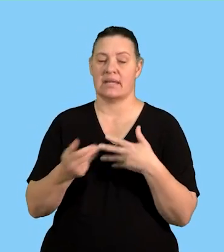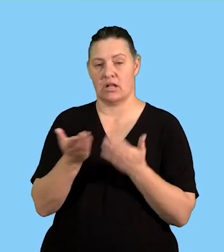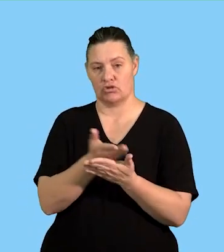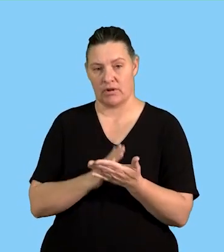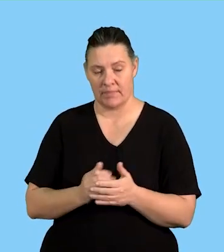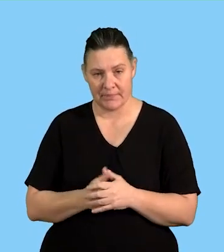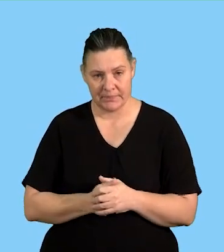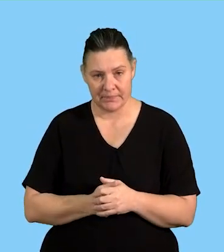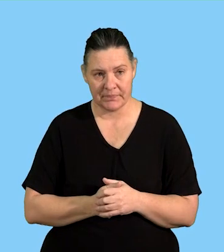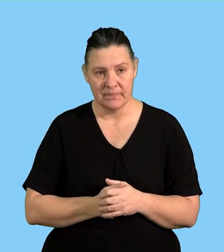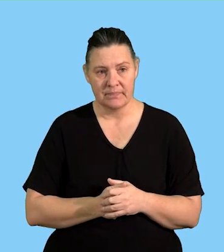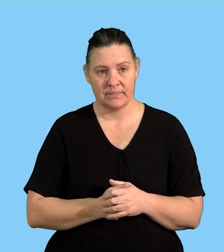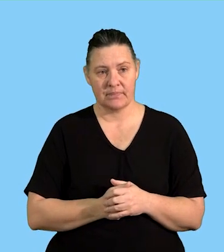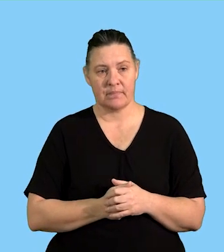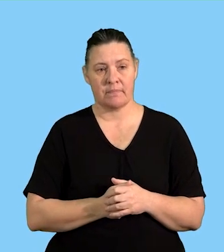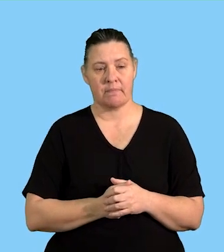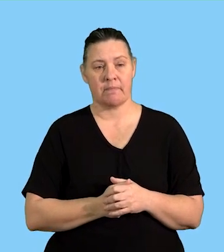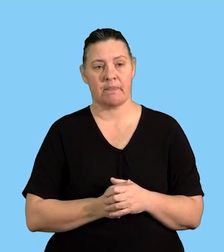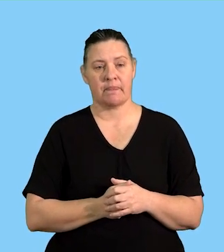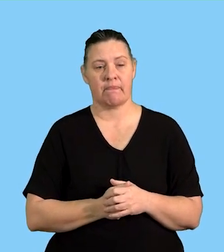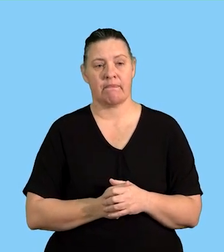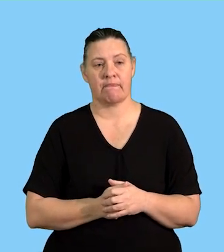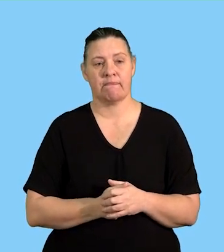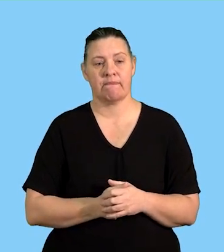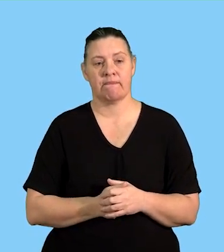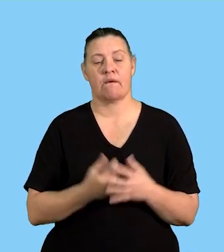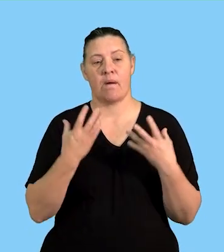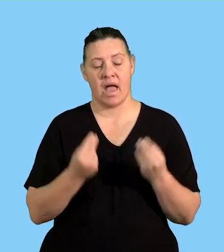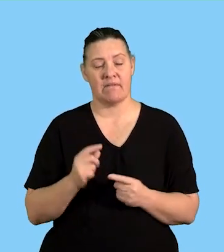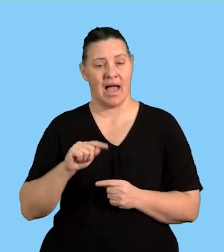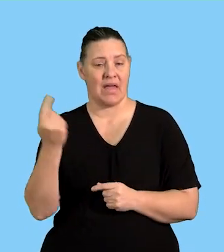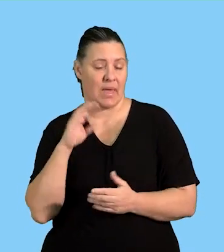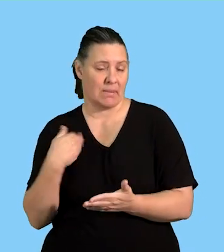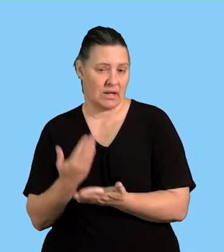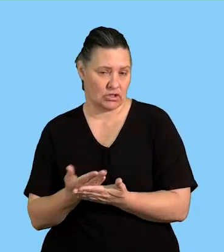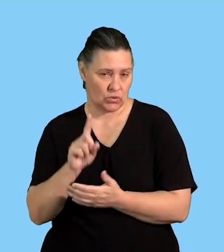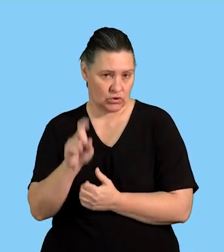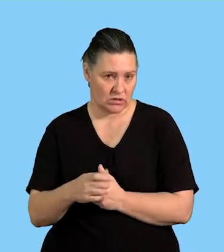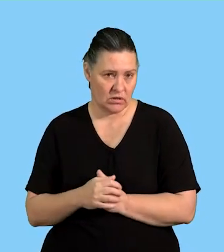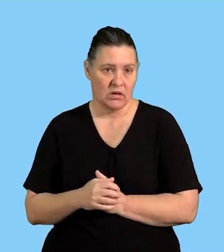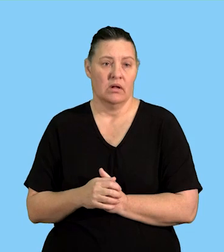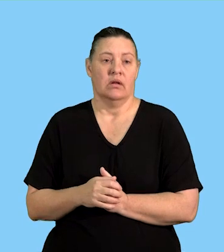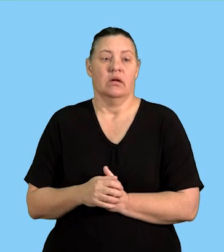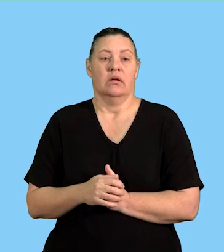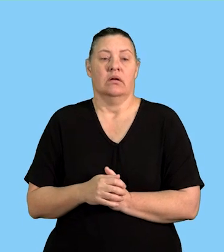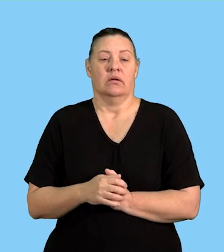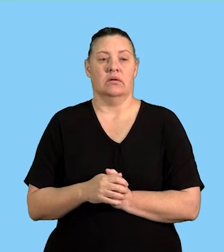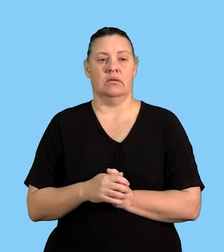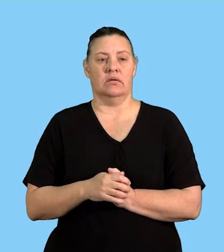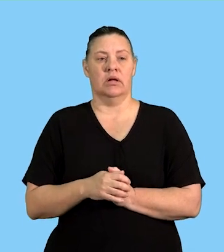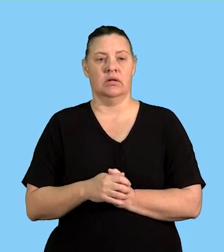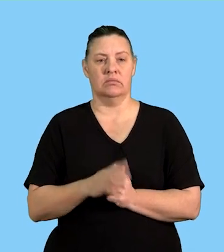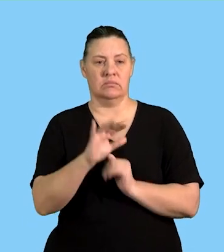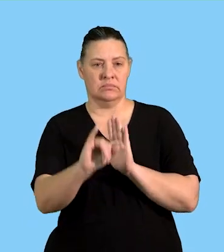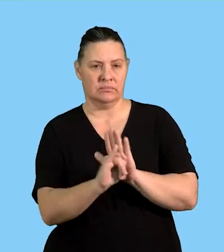with shares. Now, we have another application question. The question now